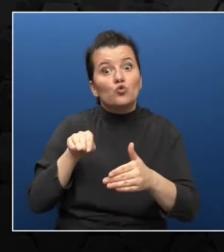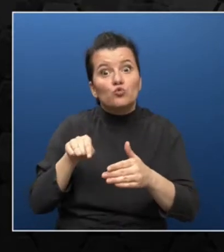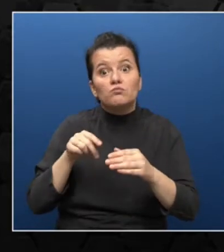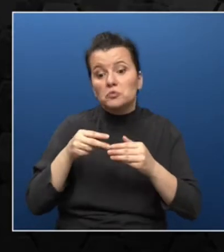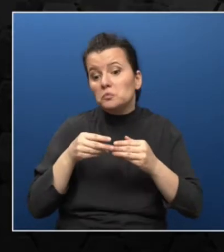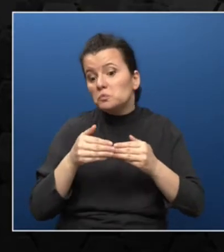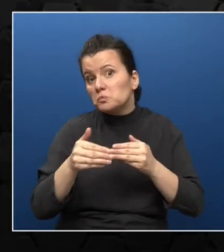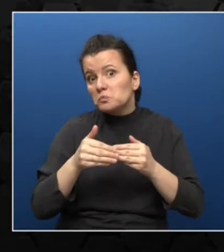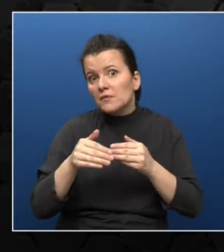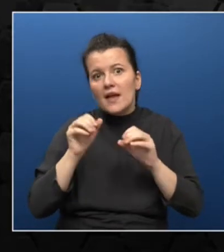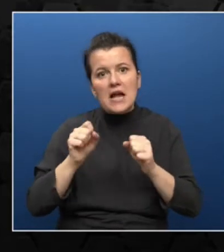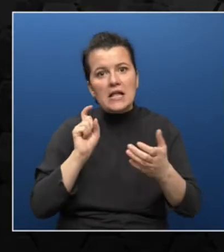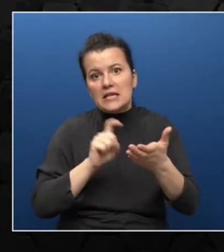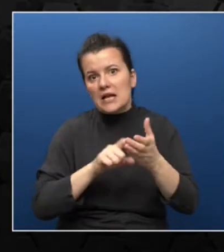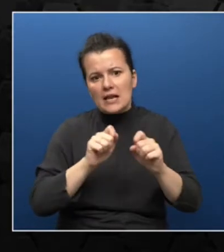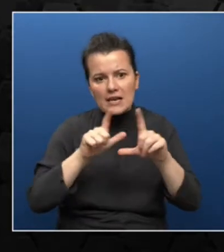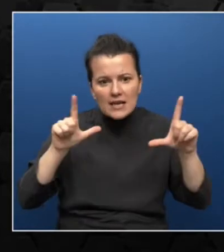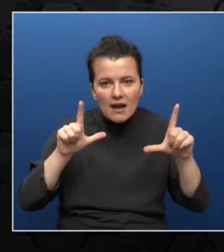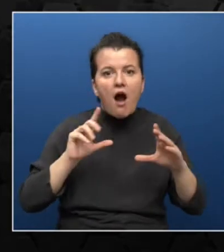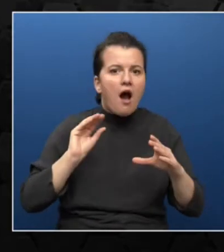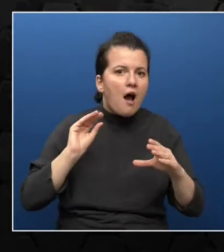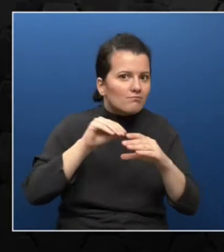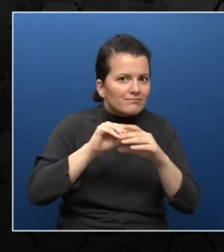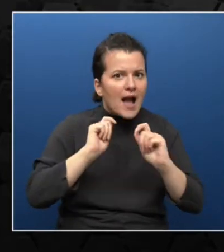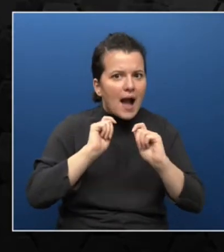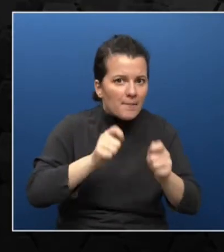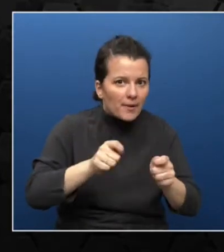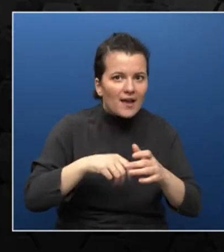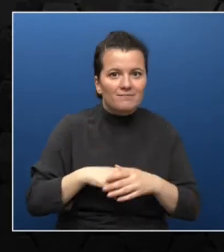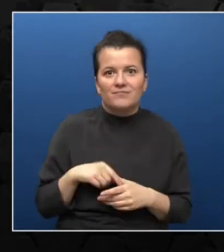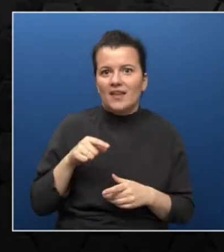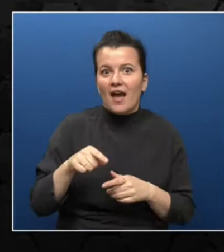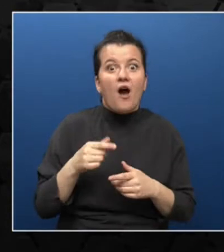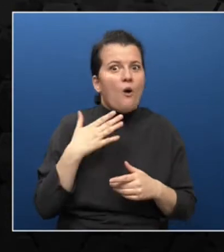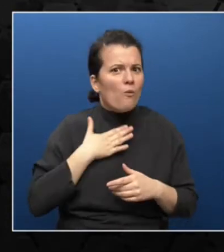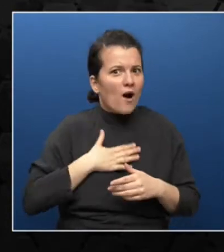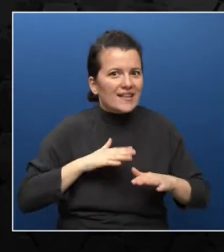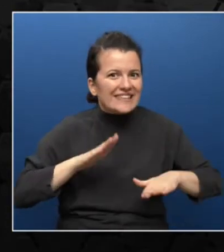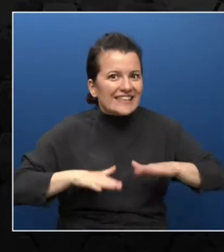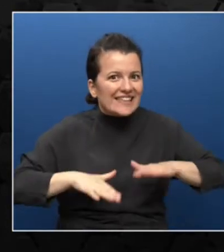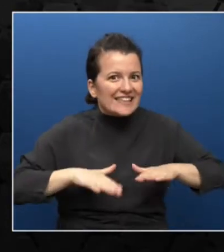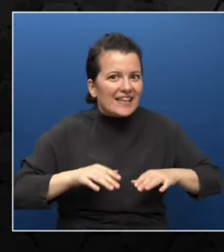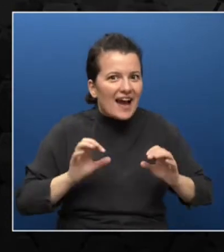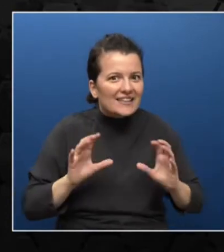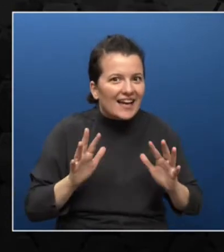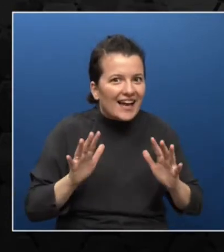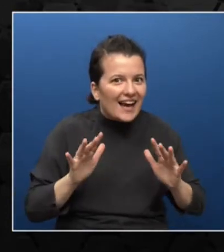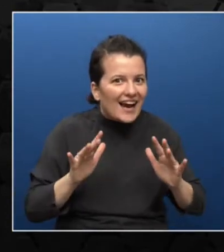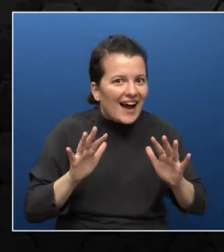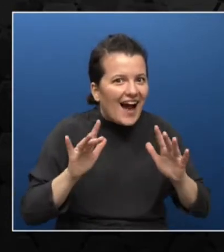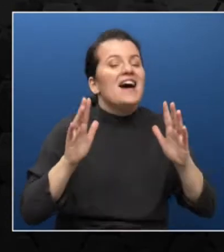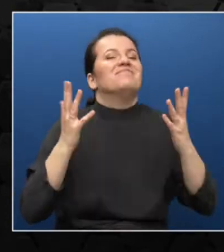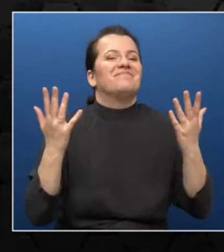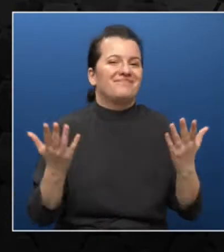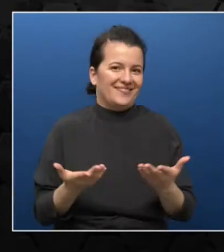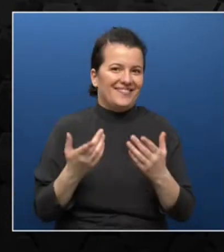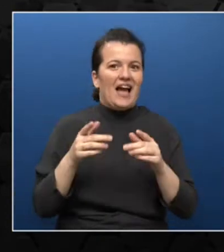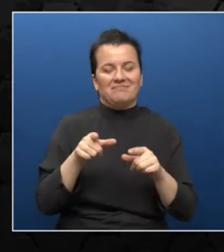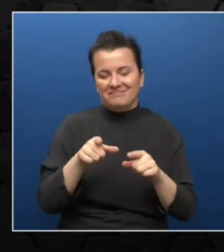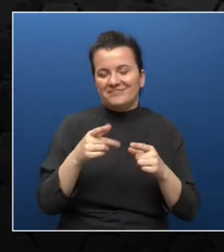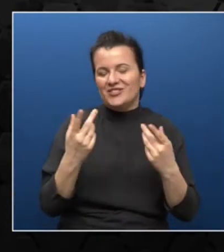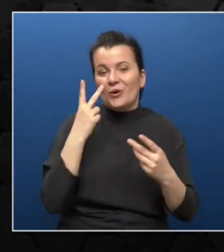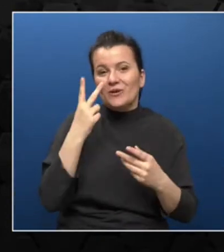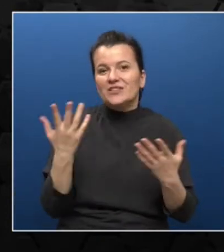And drum rolls. I'm not sure if you were able to hear that, but you will get lots of Microsoft certification